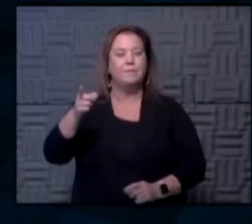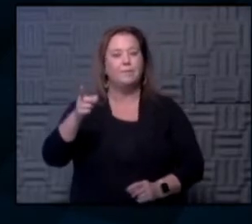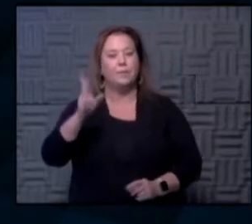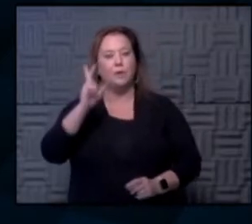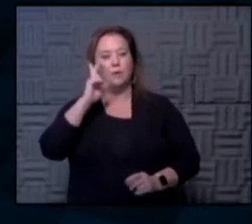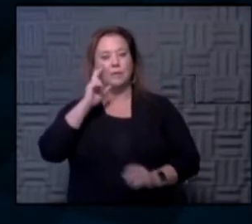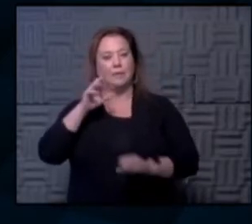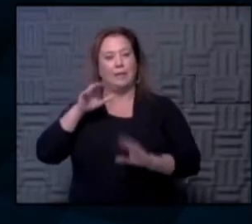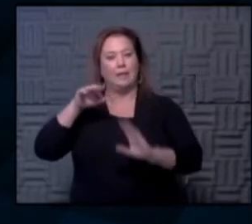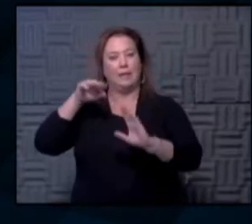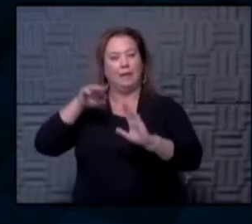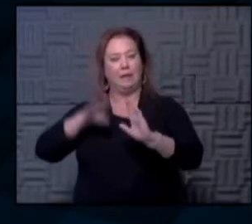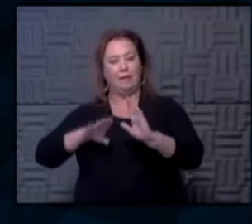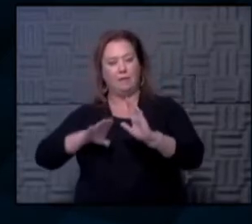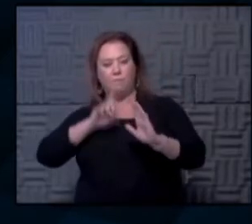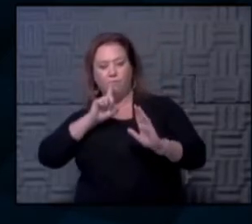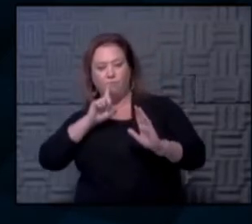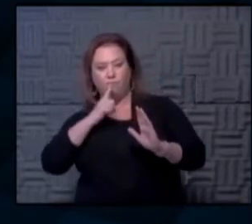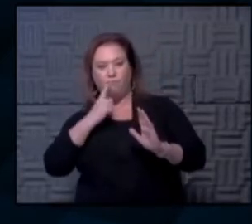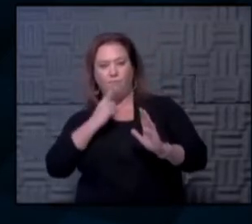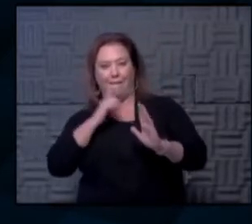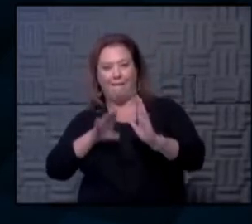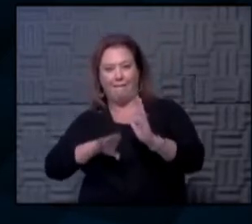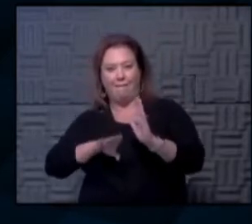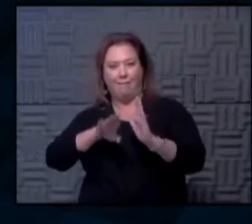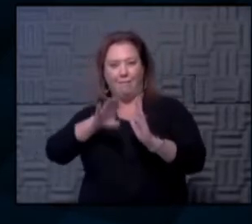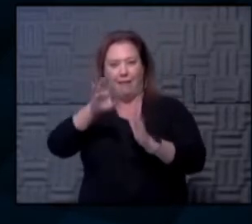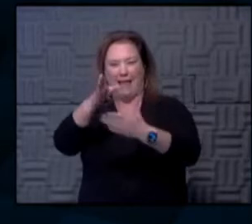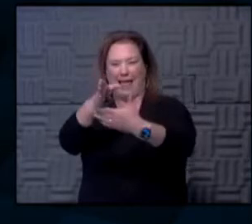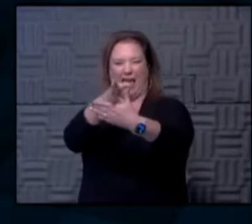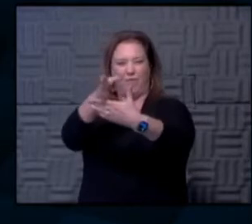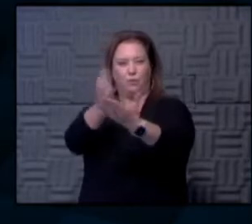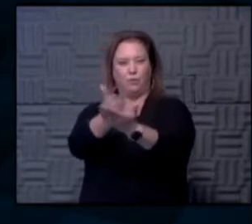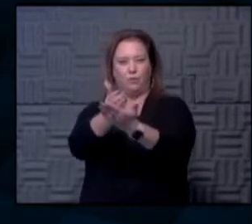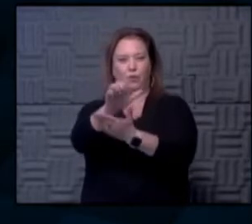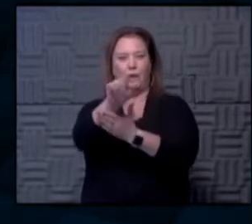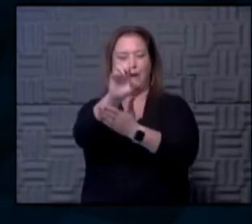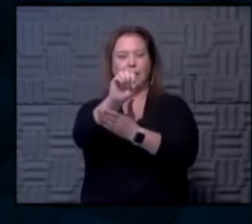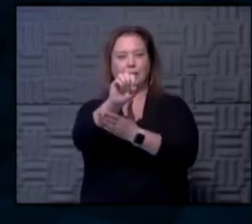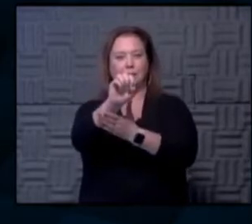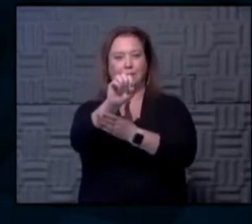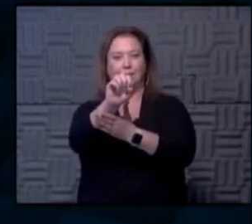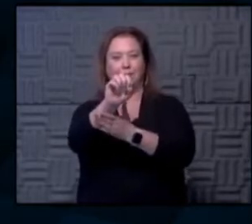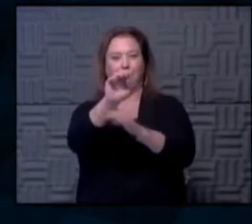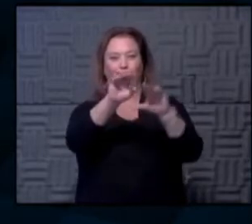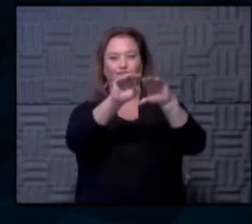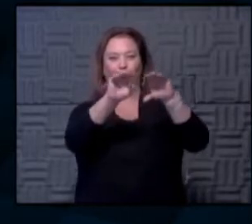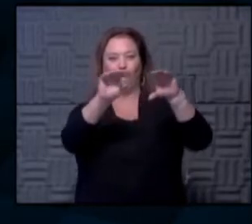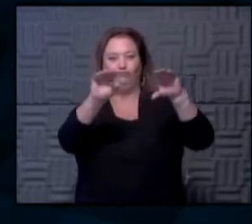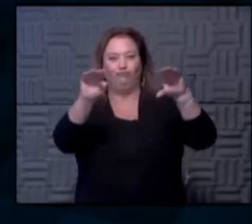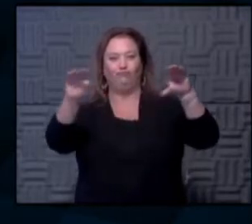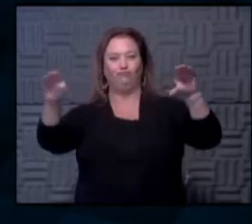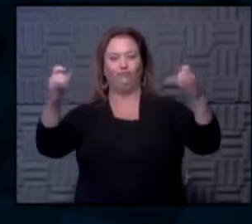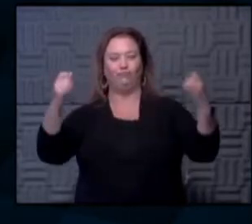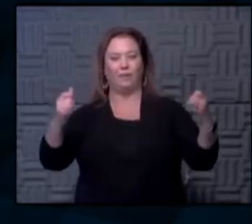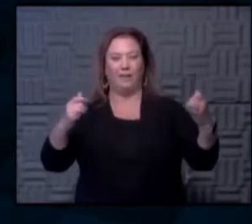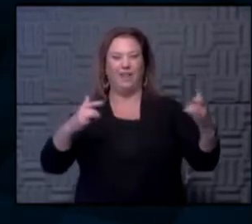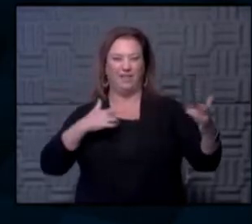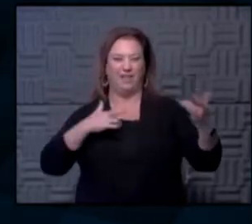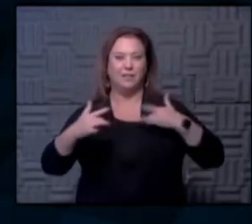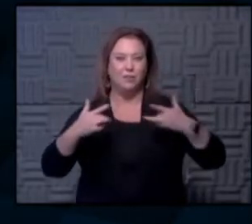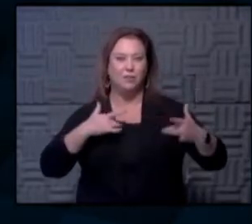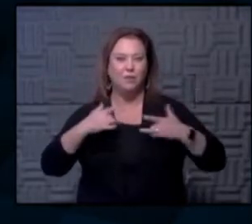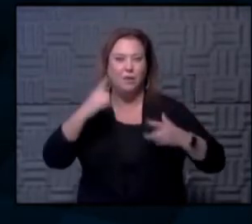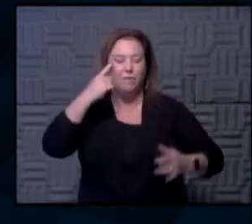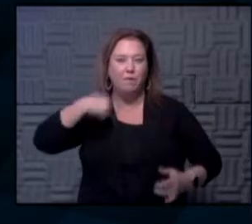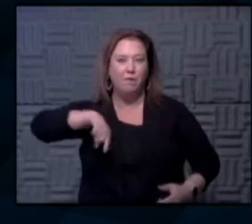the slope of that red line for average number of new cases per day being nearly vertical for several days in a row now. Very concerning to us as we